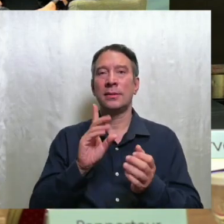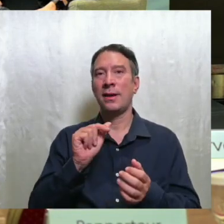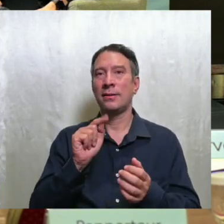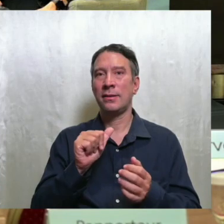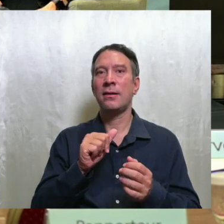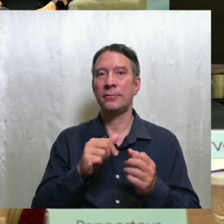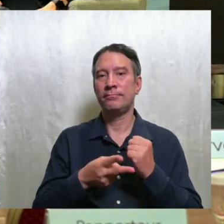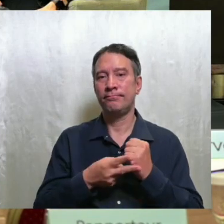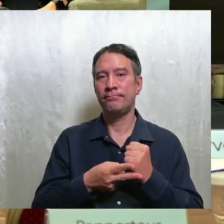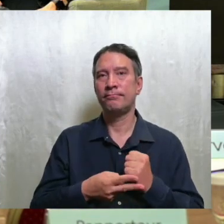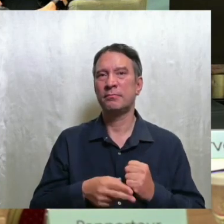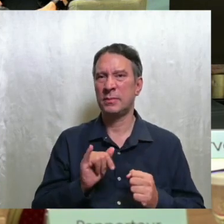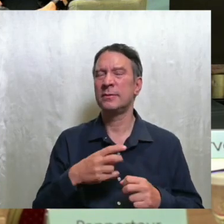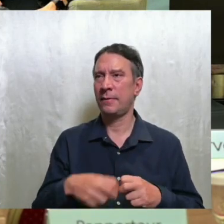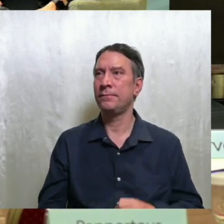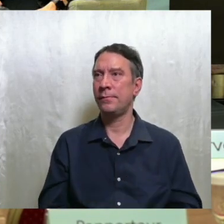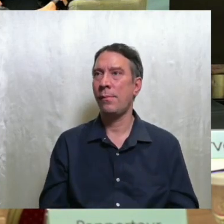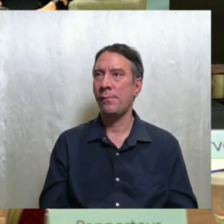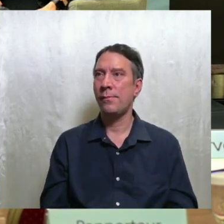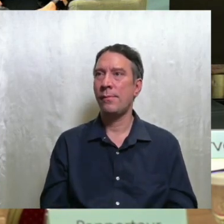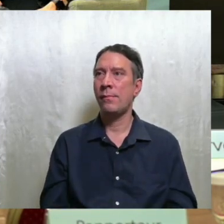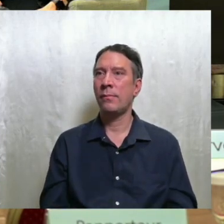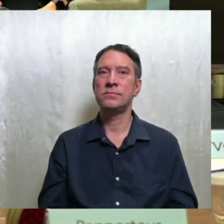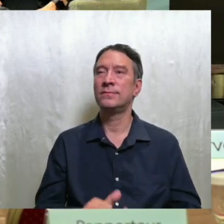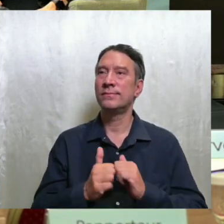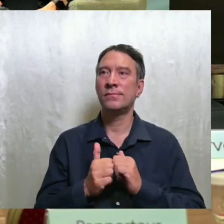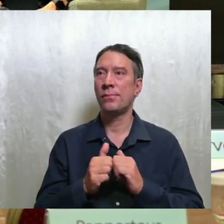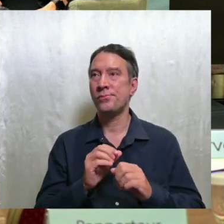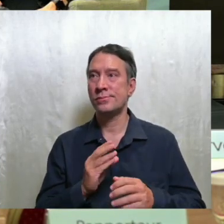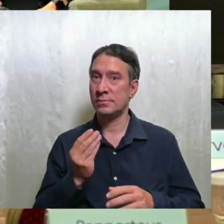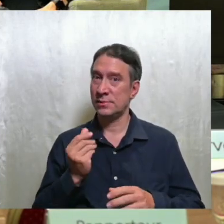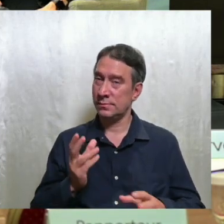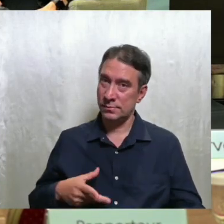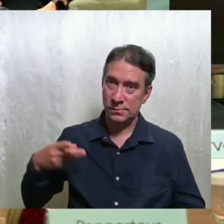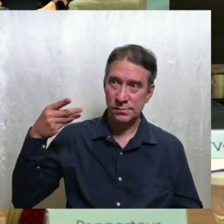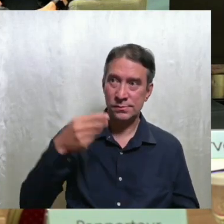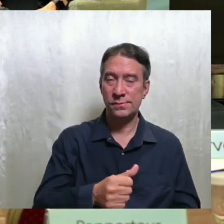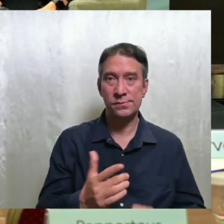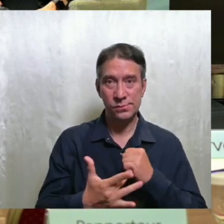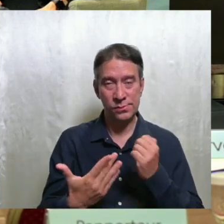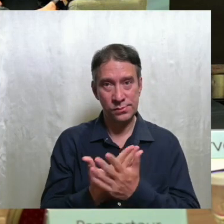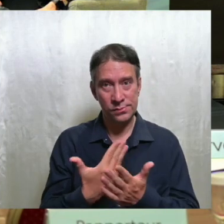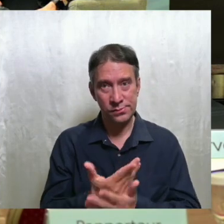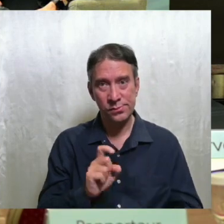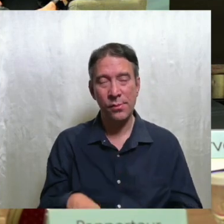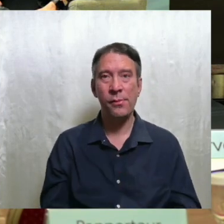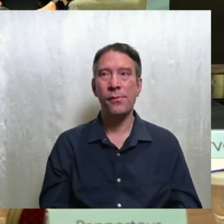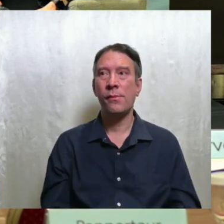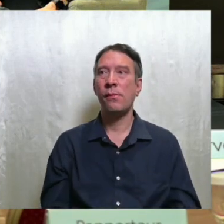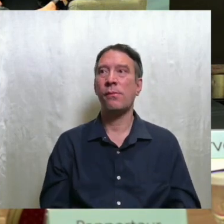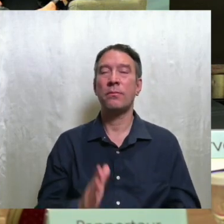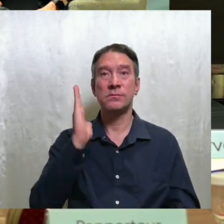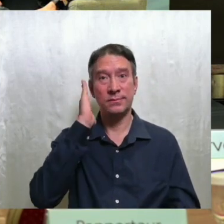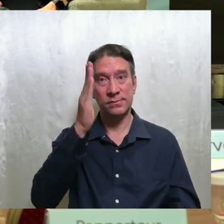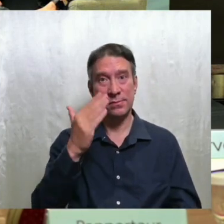order to do no harm. Exactly. So I'll take another one from the audience over here if anyone has a question.